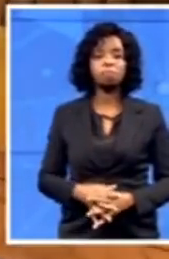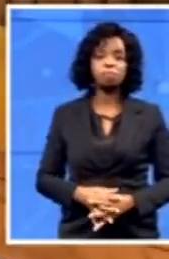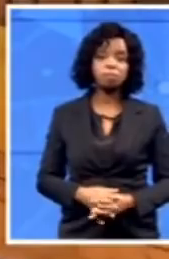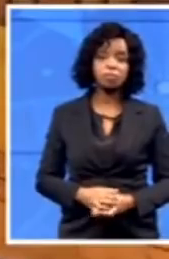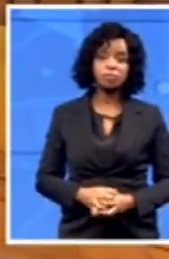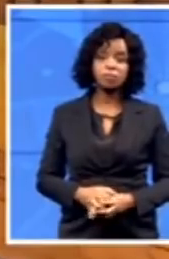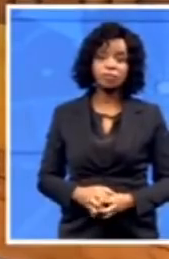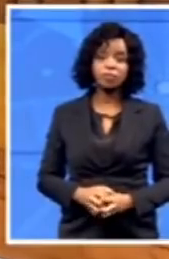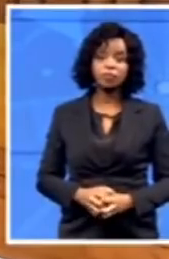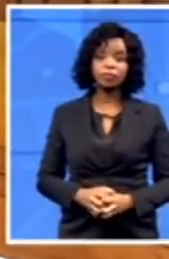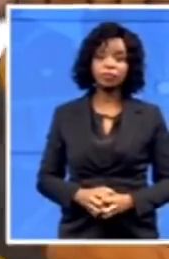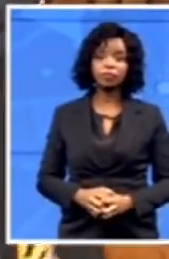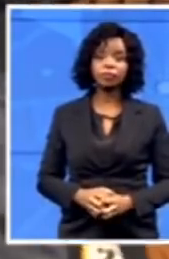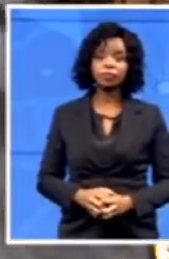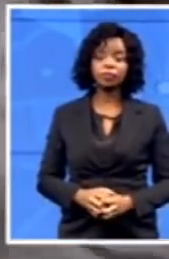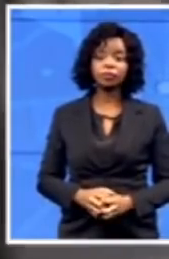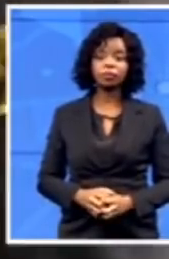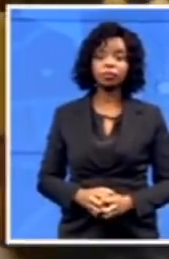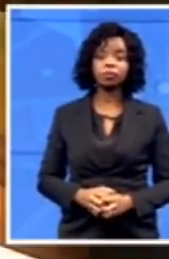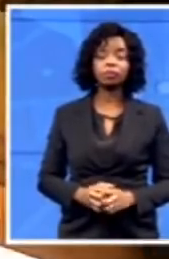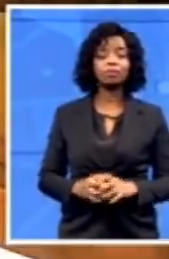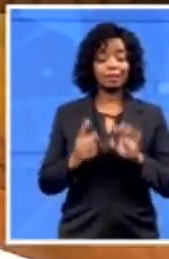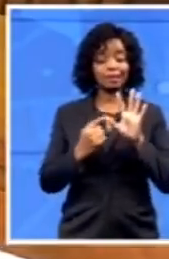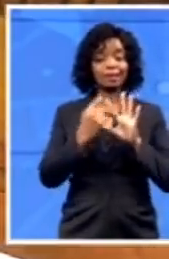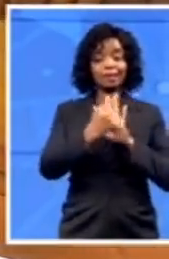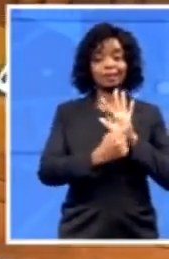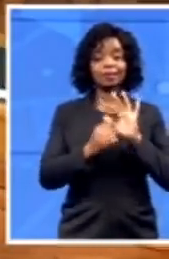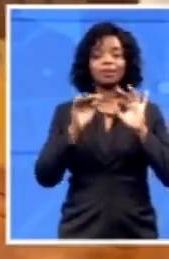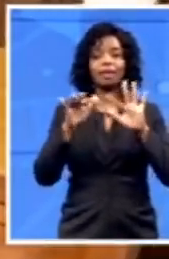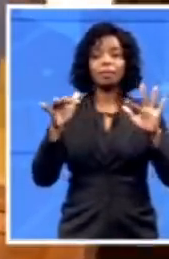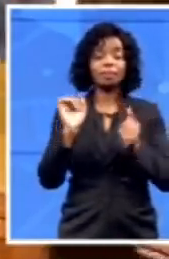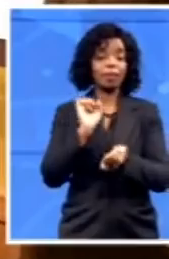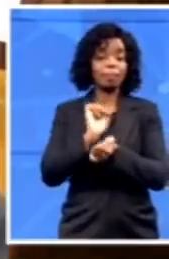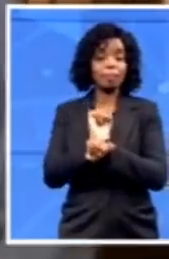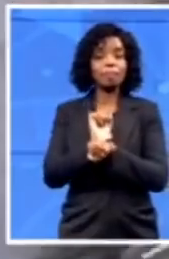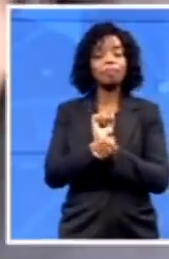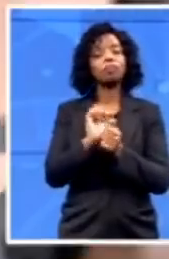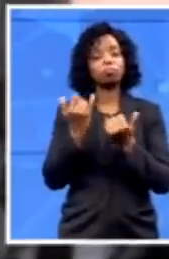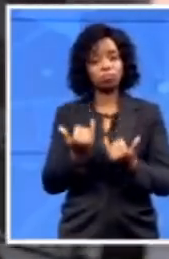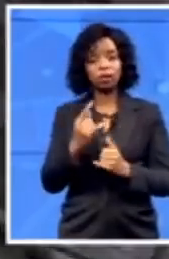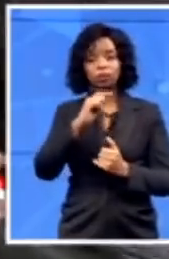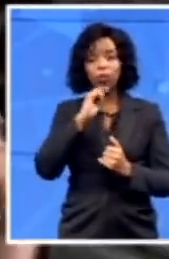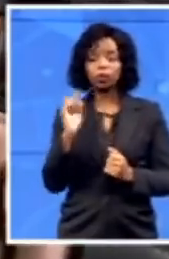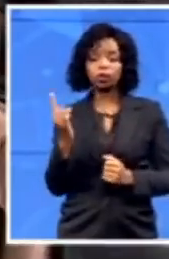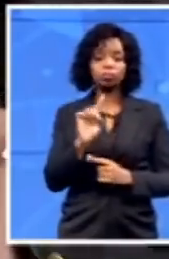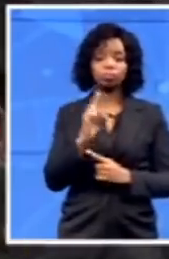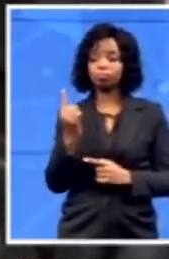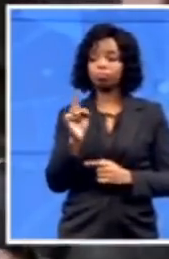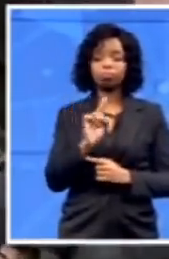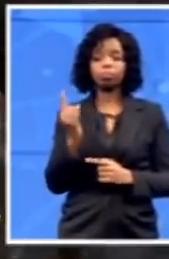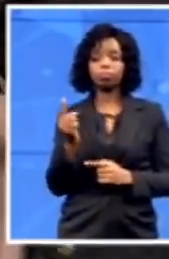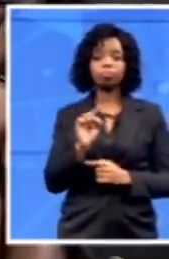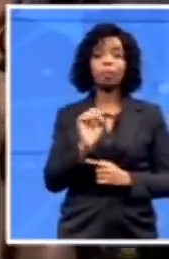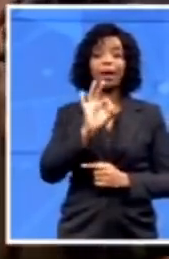so these are just the accused entering into the courtroom this morning. It's accused number 1, 2, and 3 so far this morning that have come